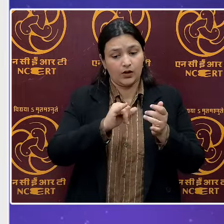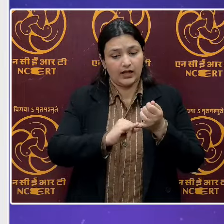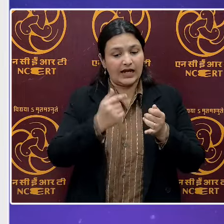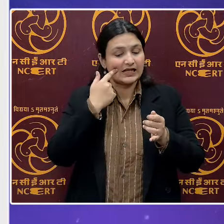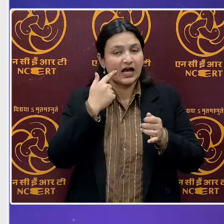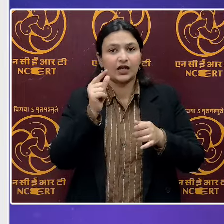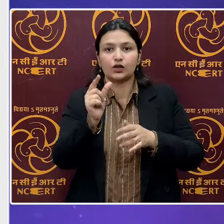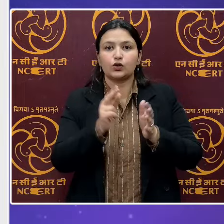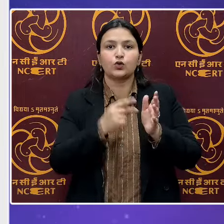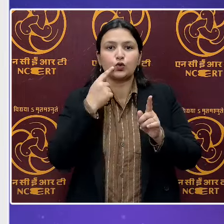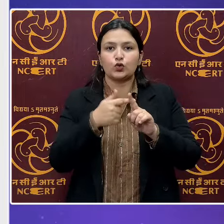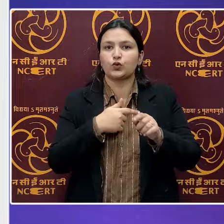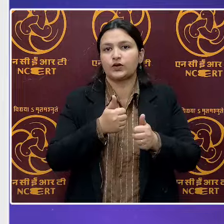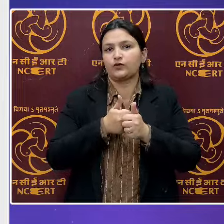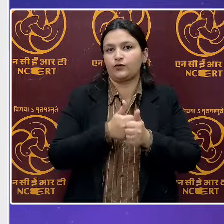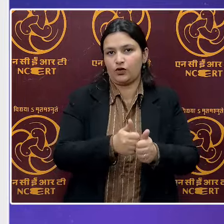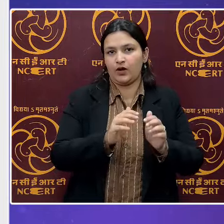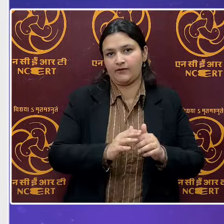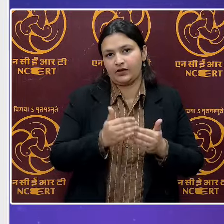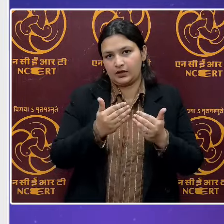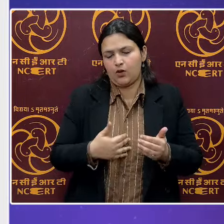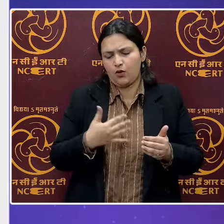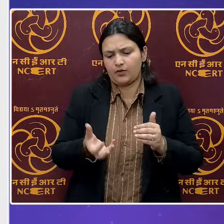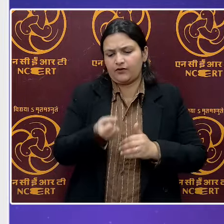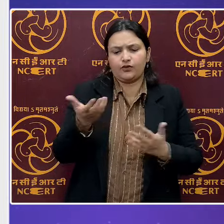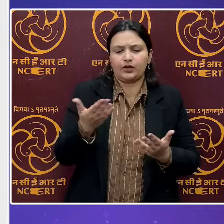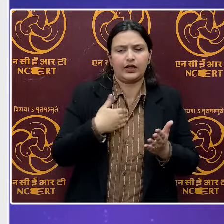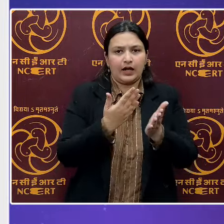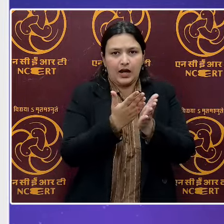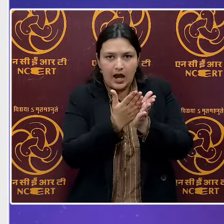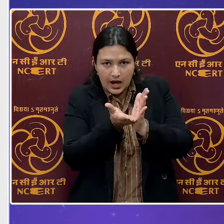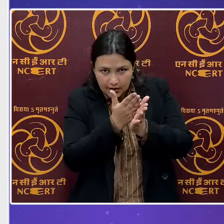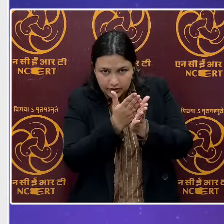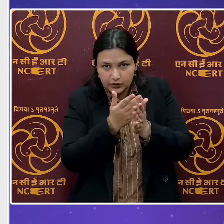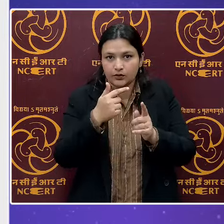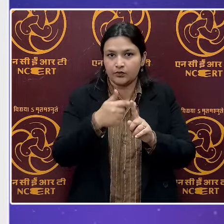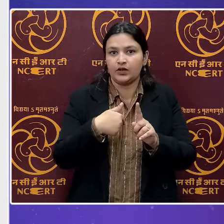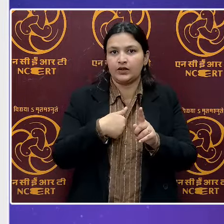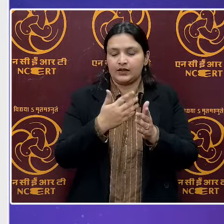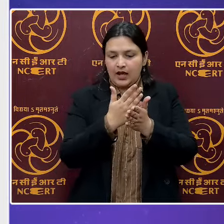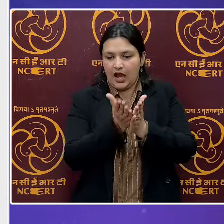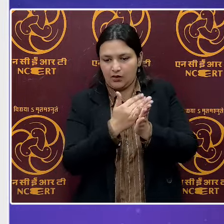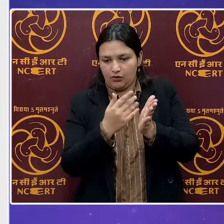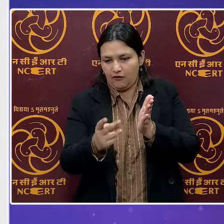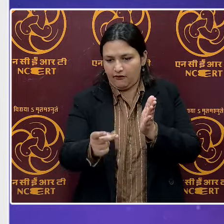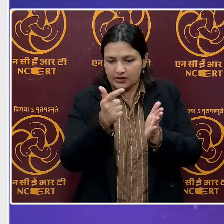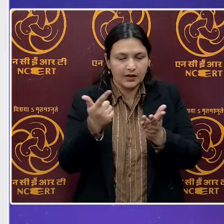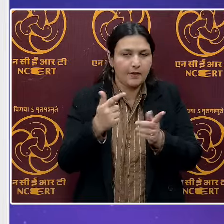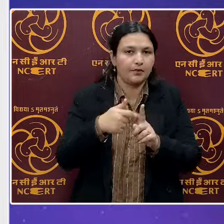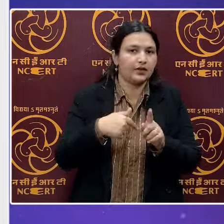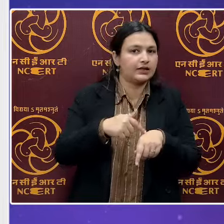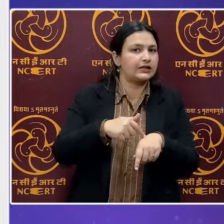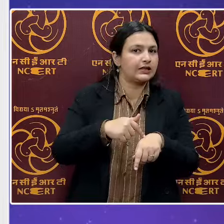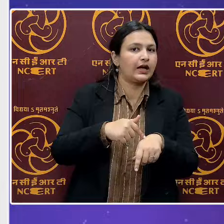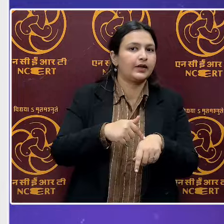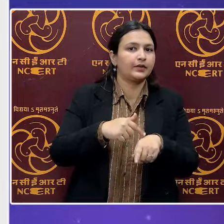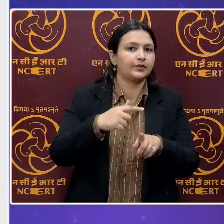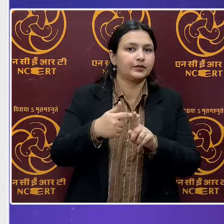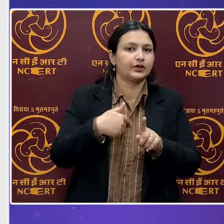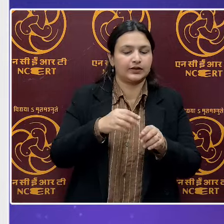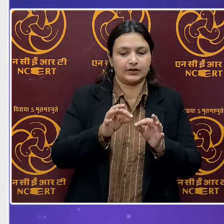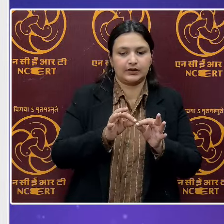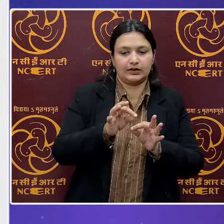now you have to find the amplitude, the angular frequency, the time period, and also find the